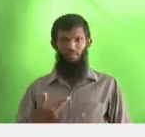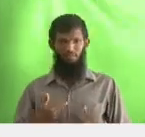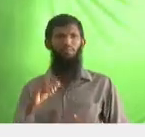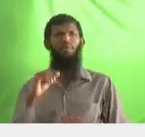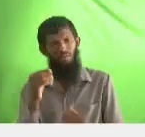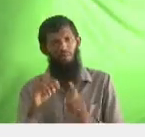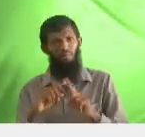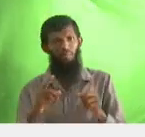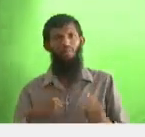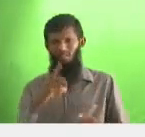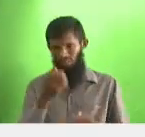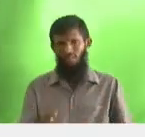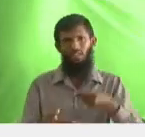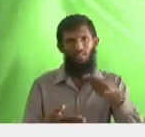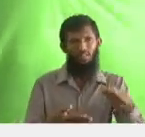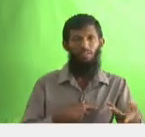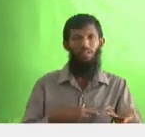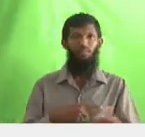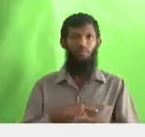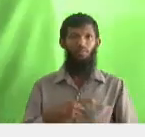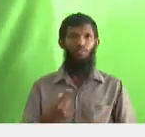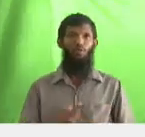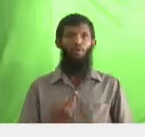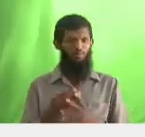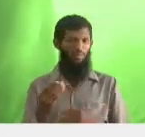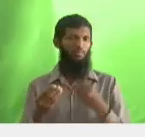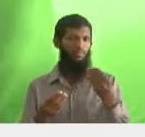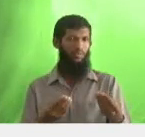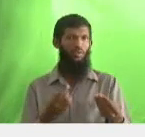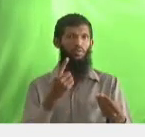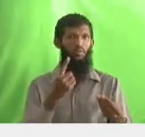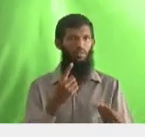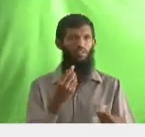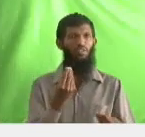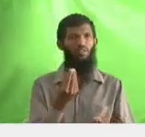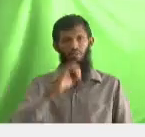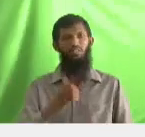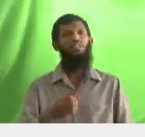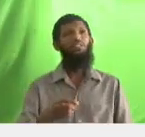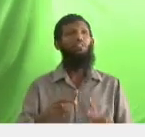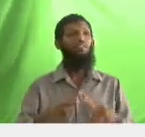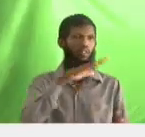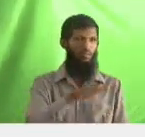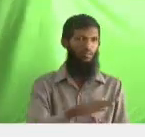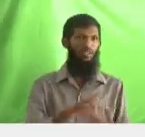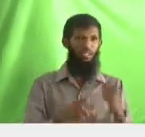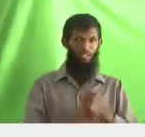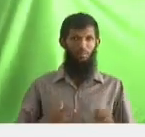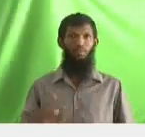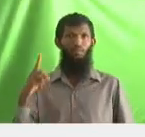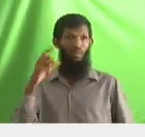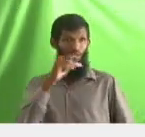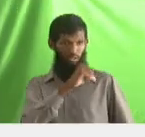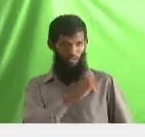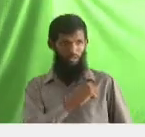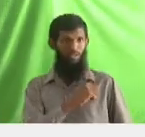percentage is something that is absolutely important. Sometimes a person who is worth $1,000, when he gives 100,